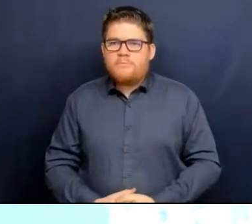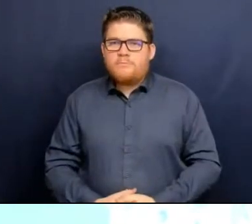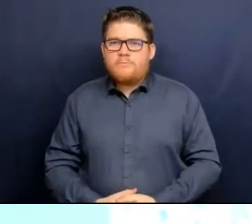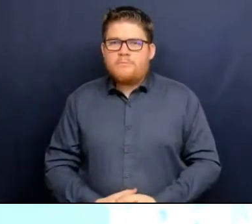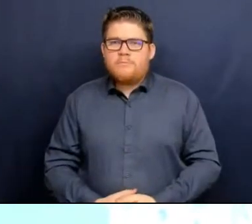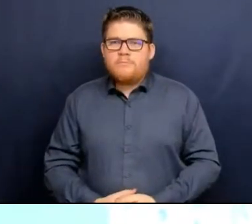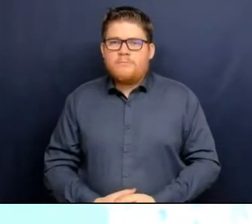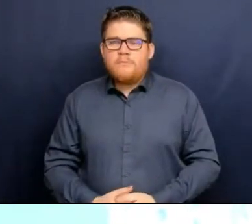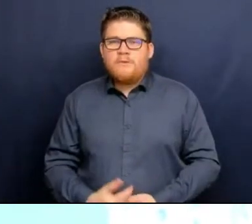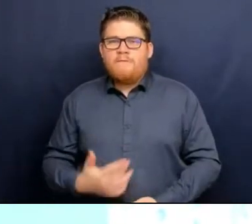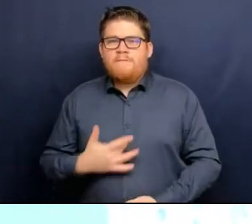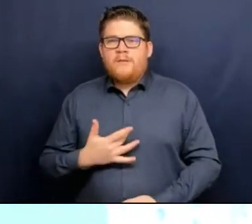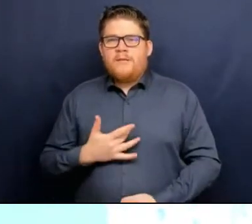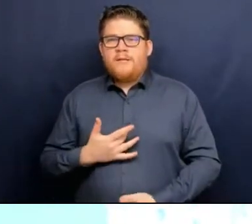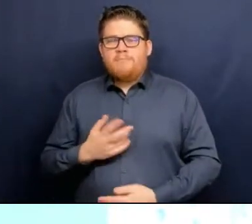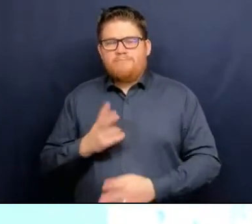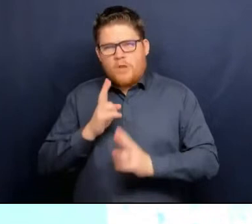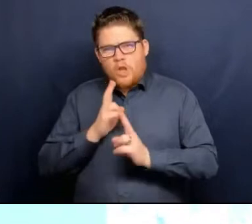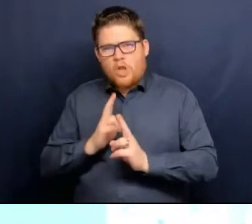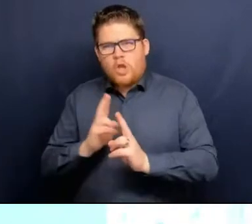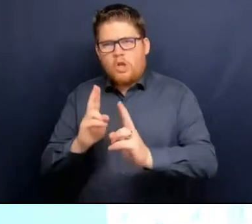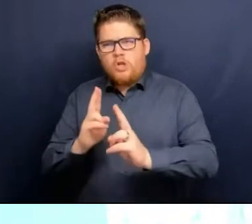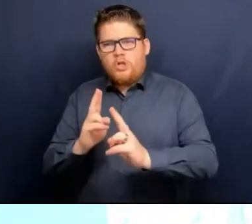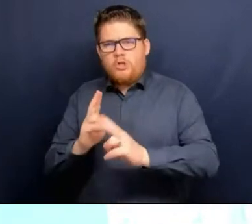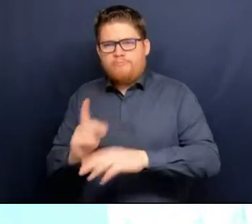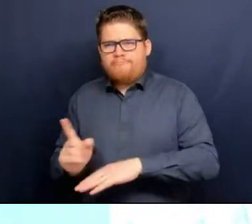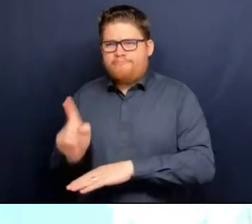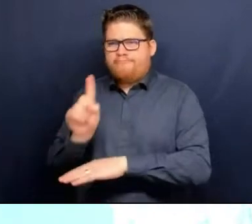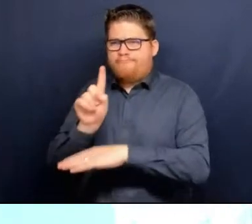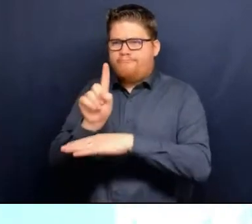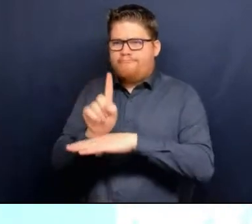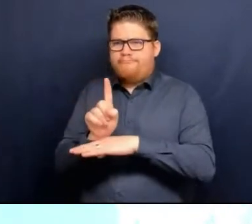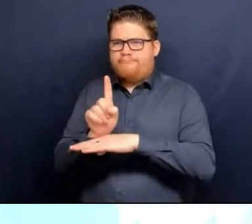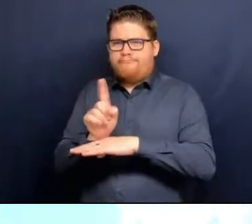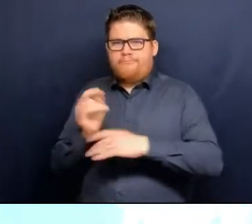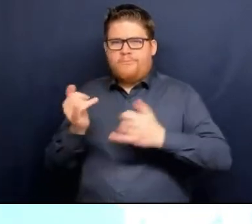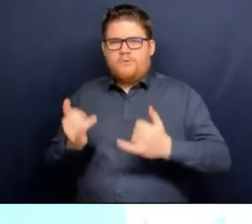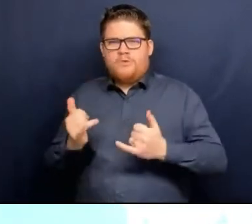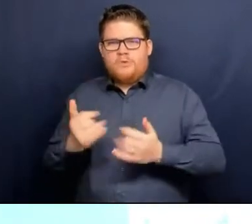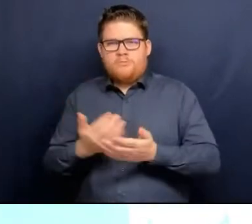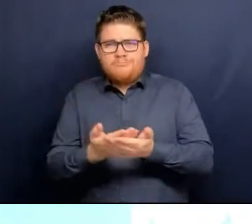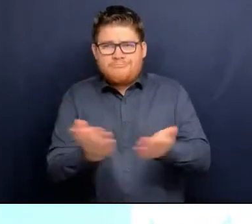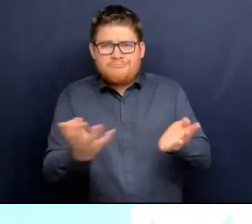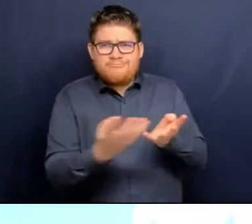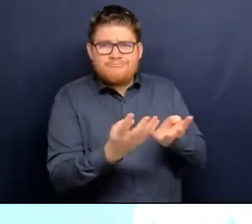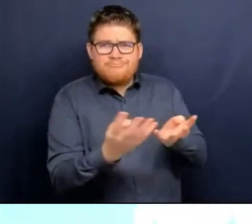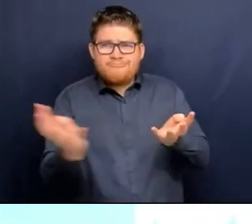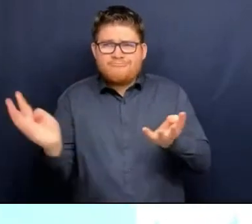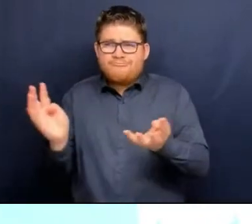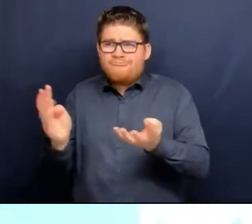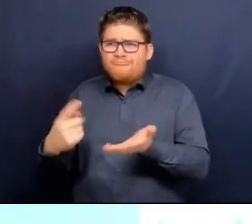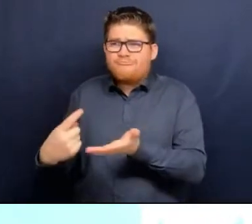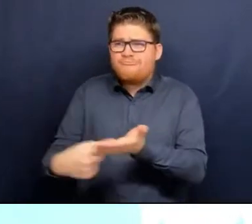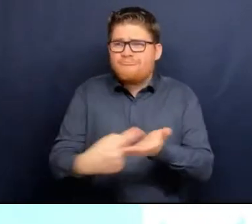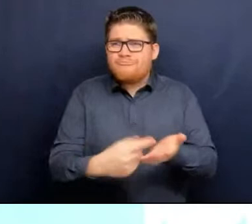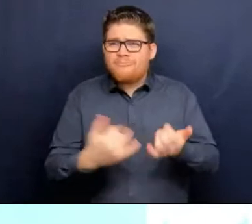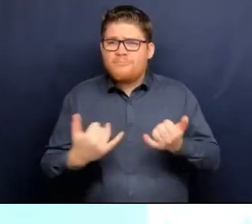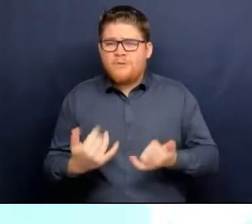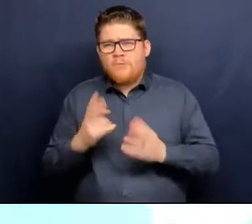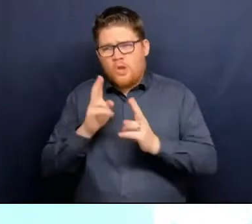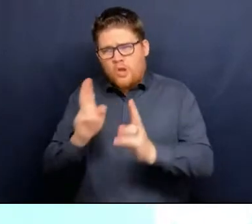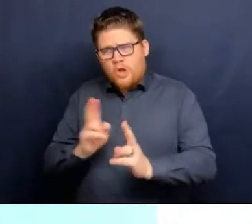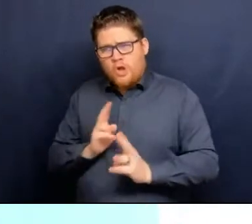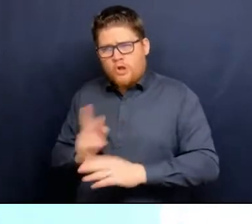allow me to stand here and to speak to people today. You know, we live in a society today where it isn't done very